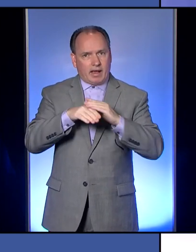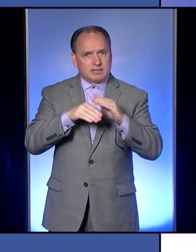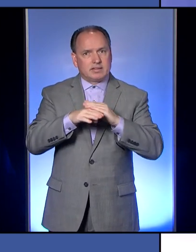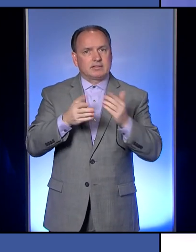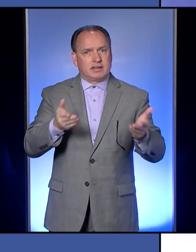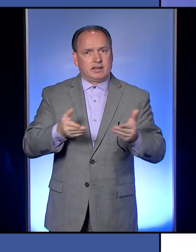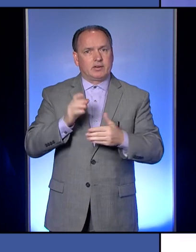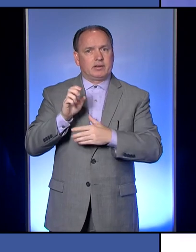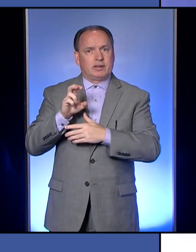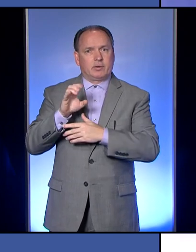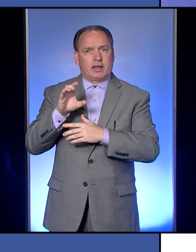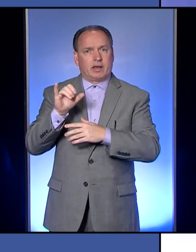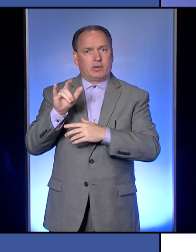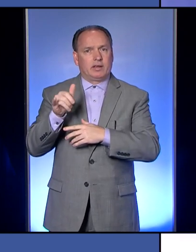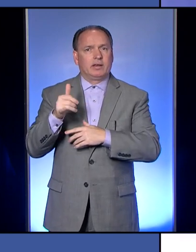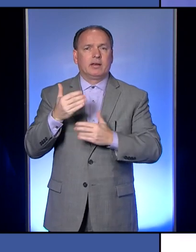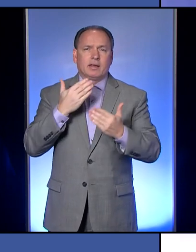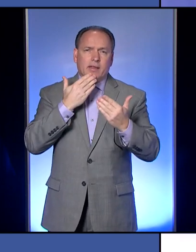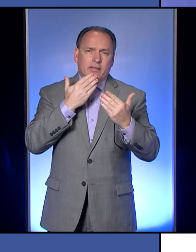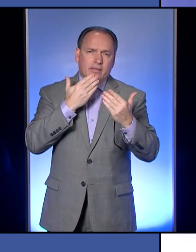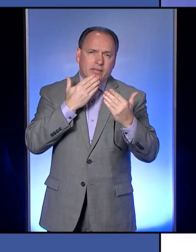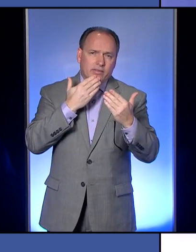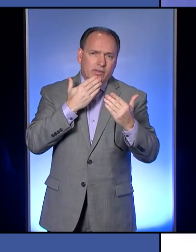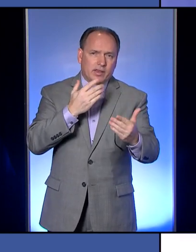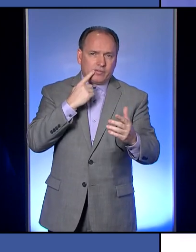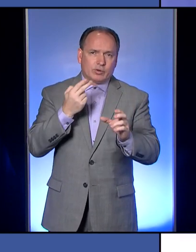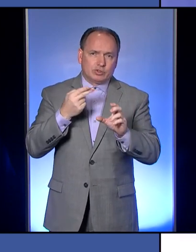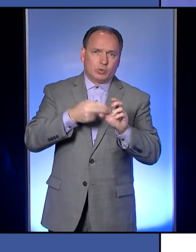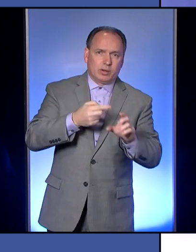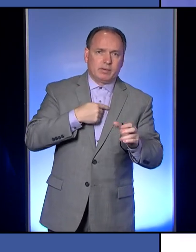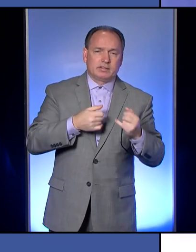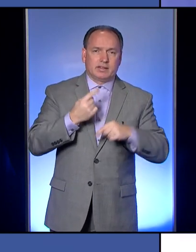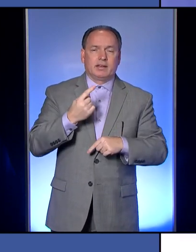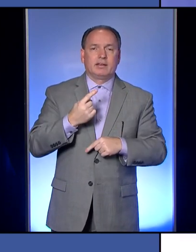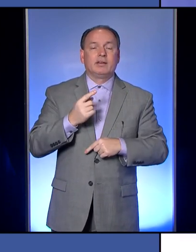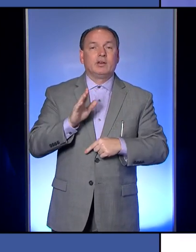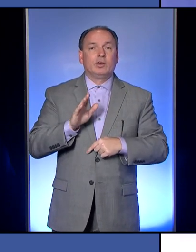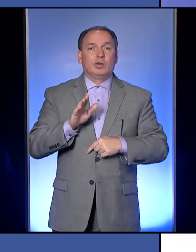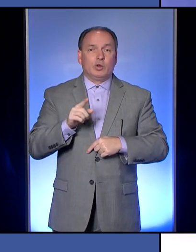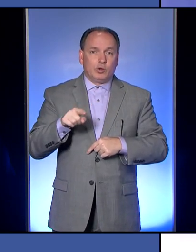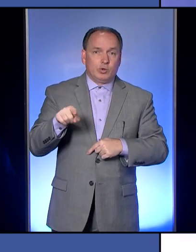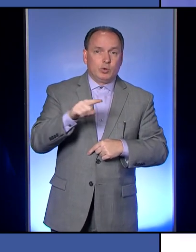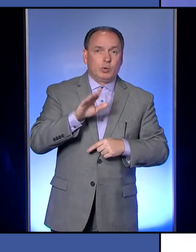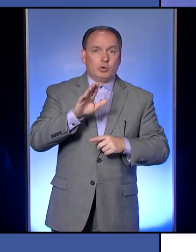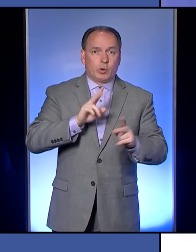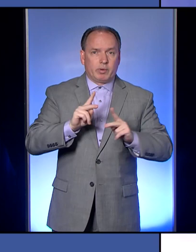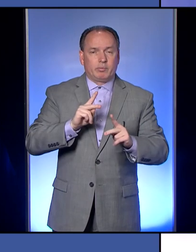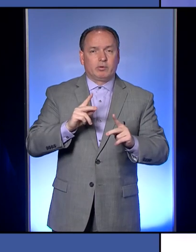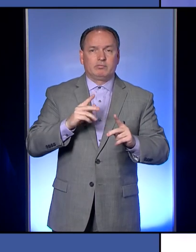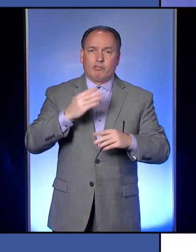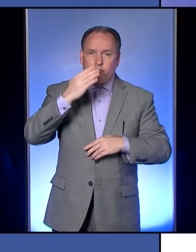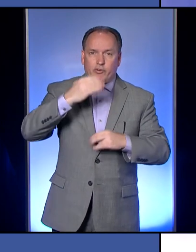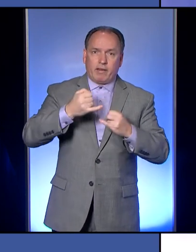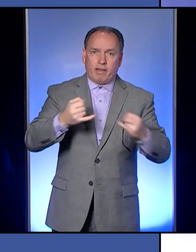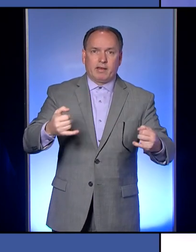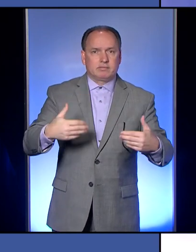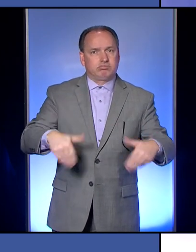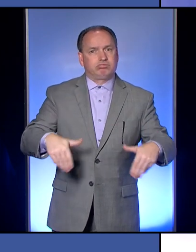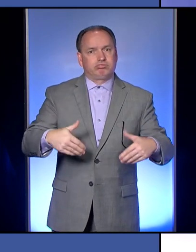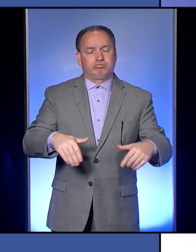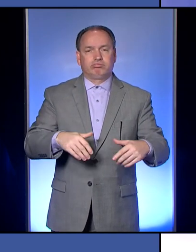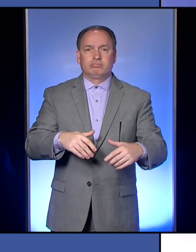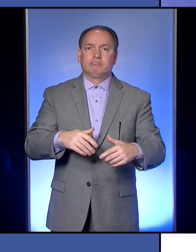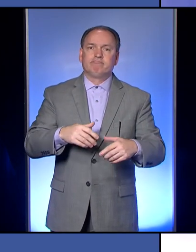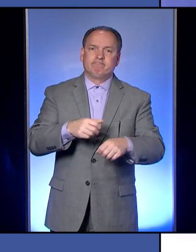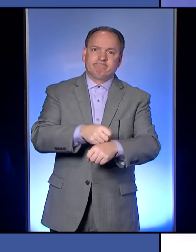Erie County. So I want to thank you for taking time to be with me today. You and your people are on the front lines, and